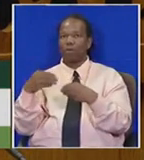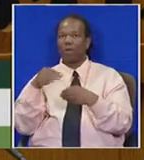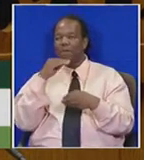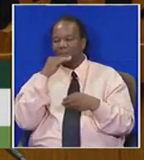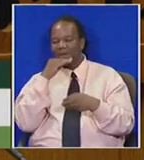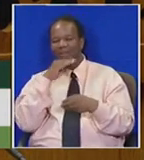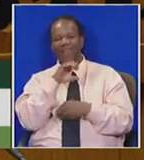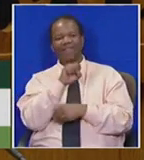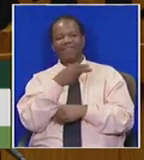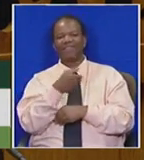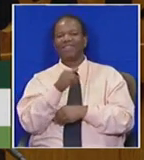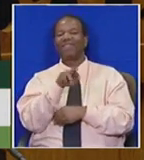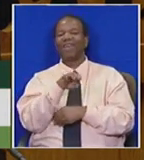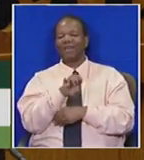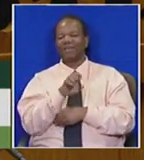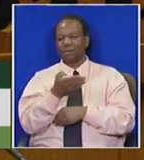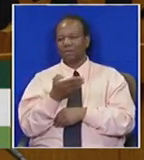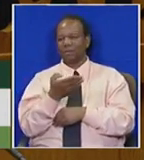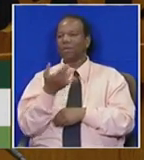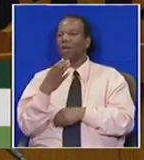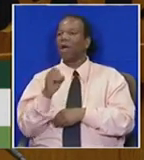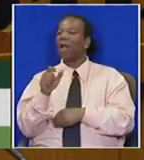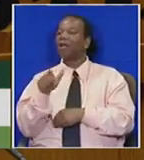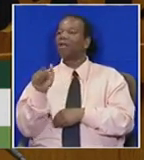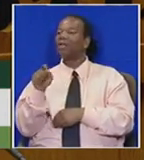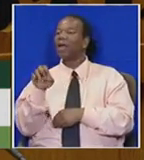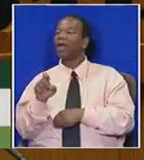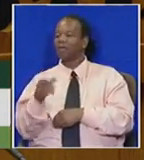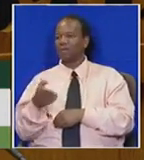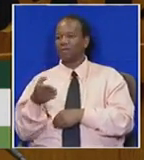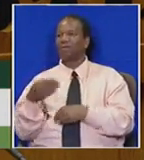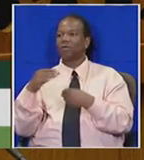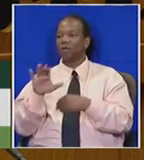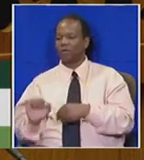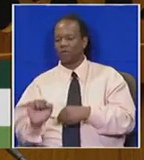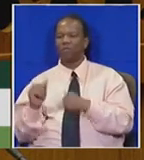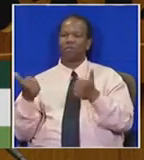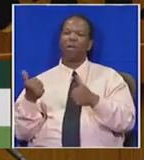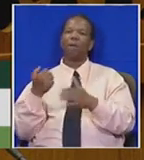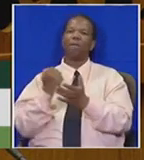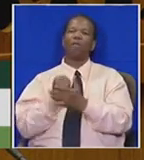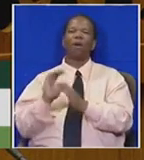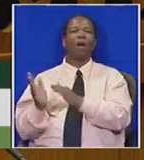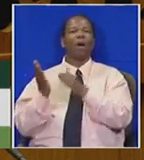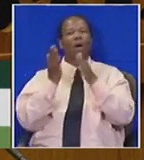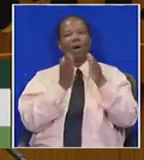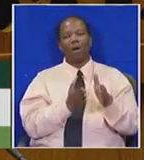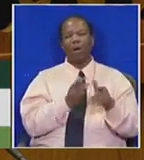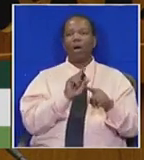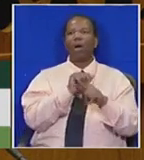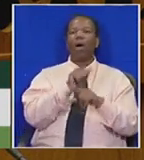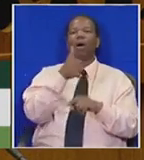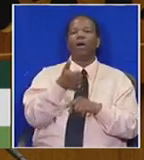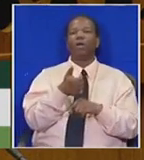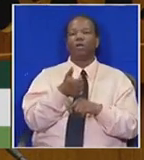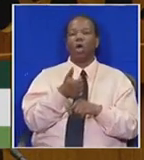Chevron Caltex local businesses is approved. A few weeks ago in Davos, the CEO of